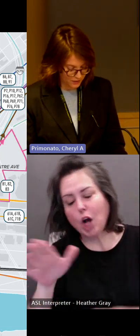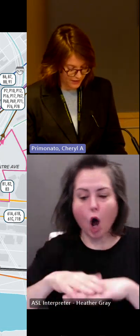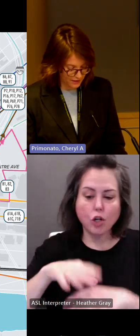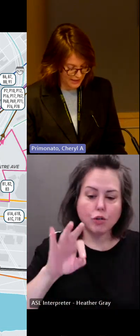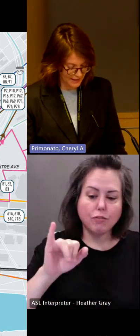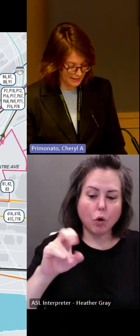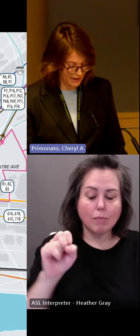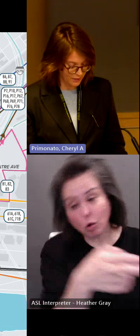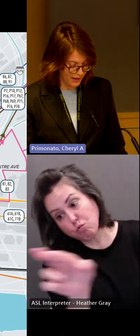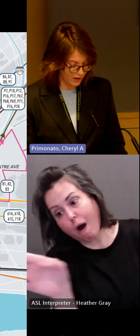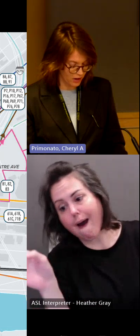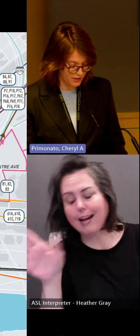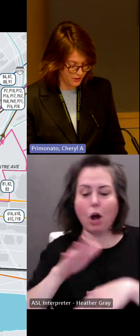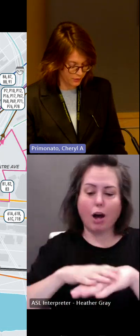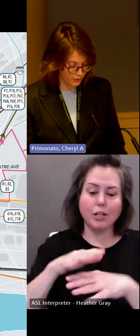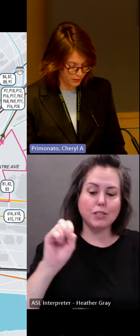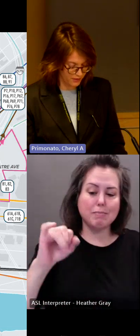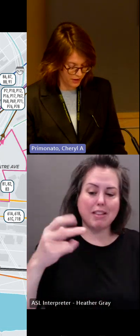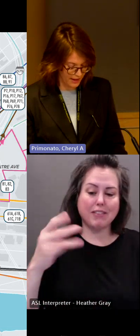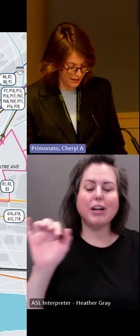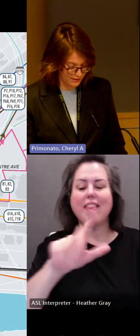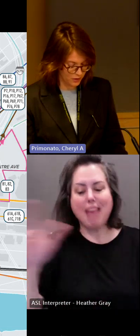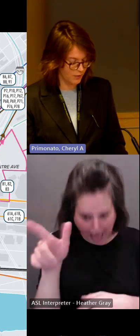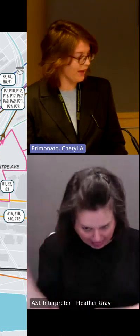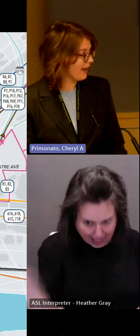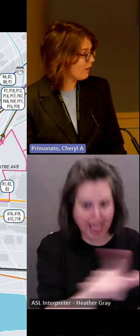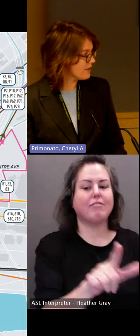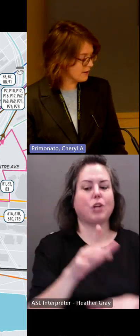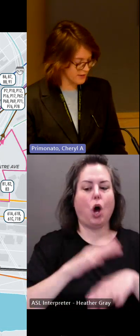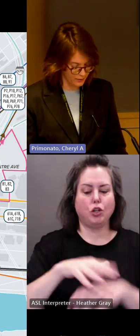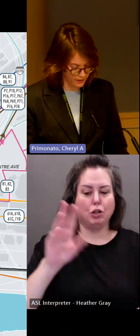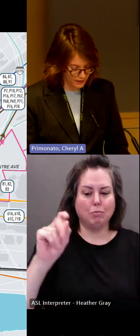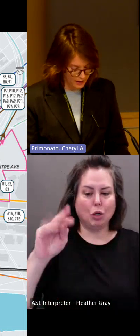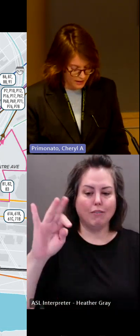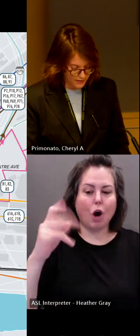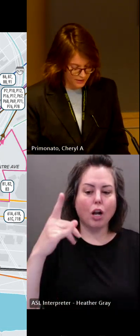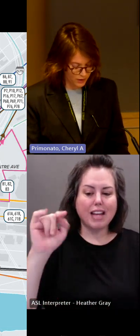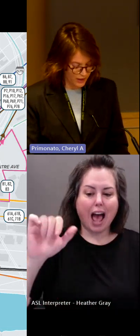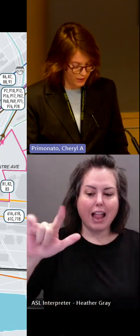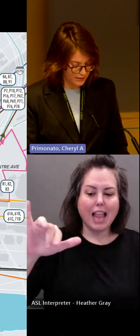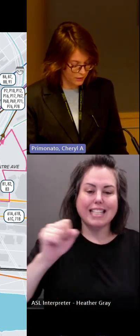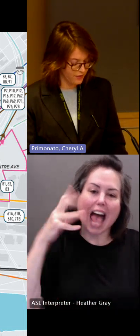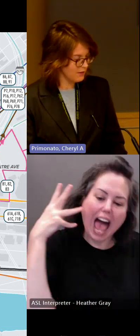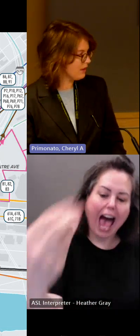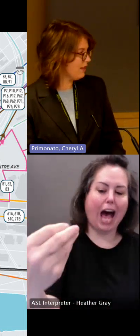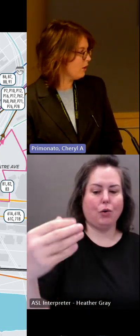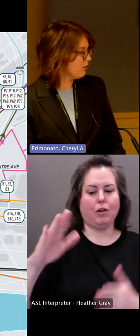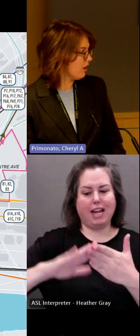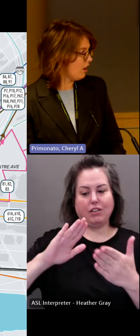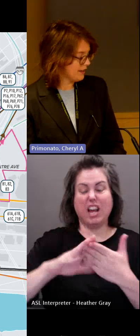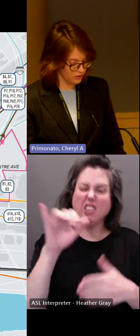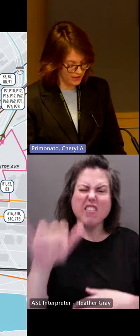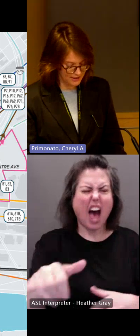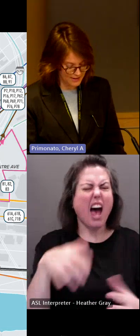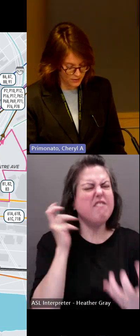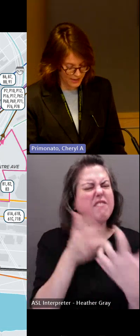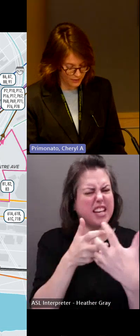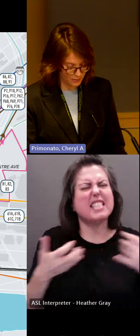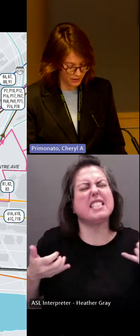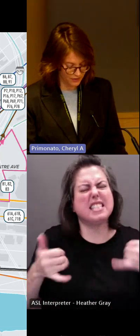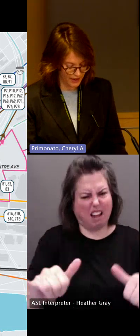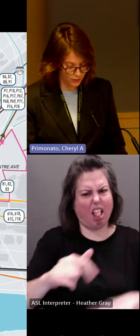on Smithfield, and then left back onto Boulevard of the Allies going back out of downtown. This rerouting still fits within the overall Next